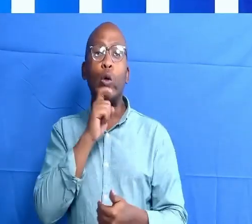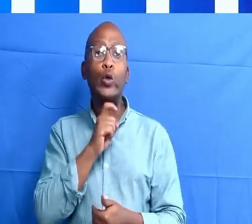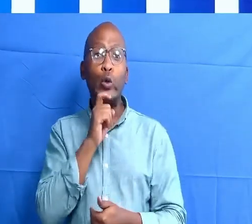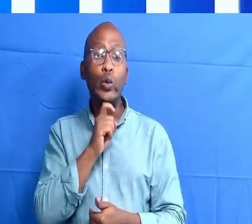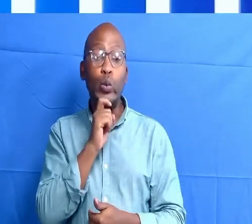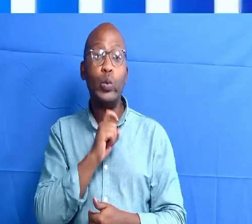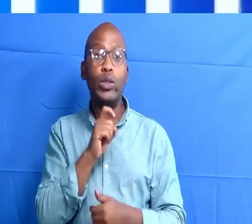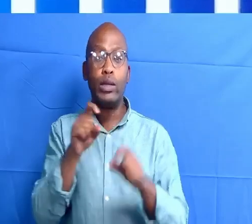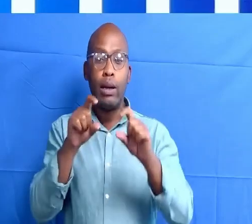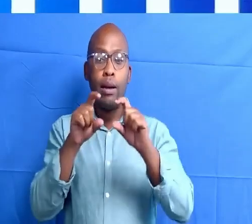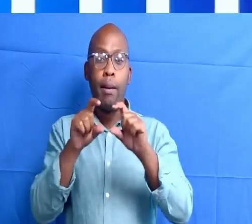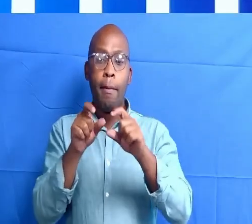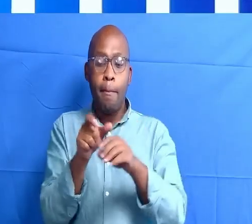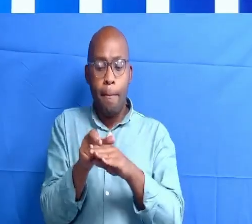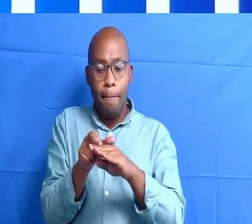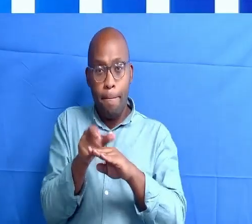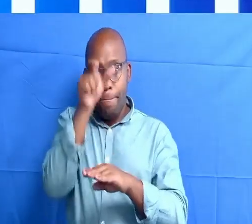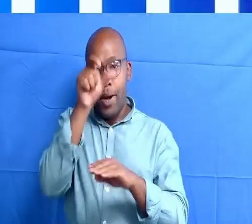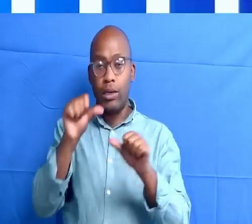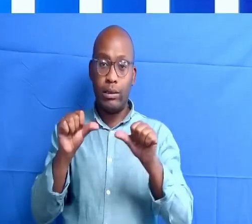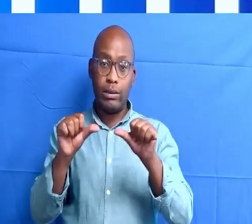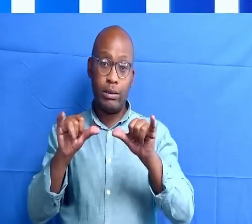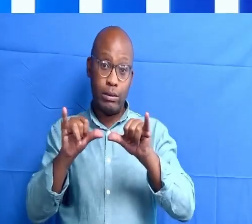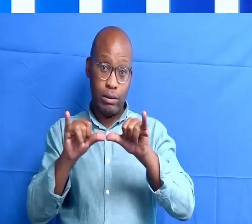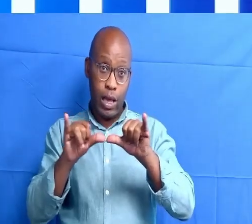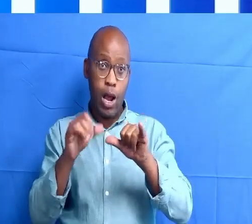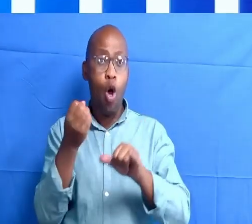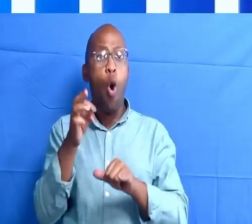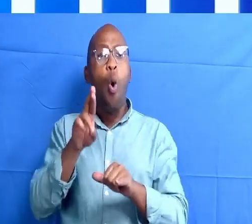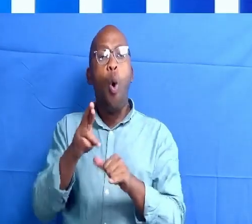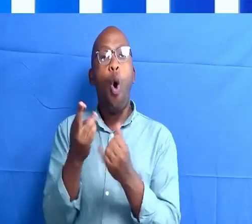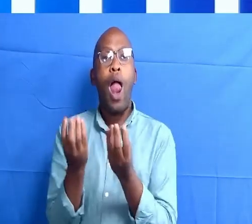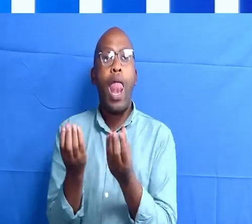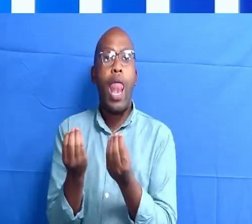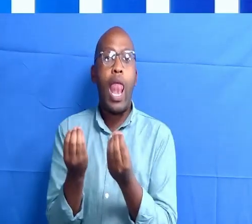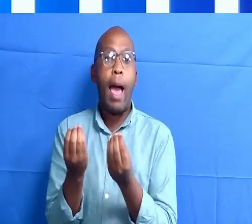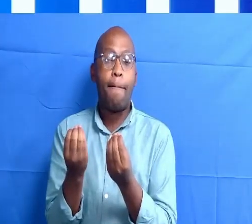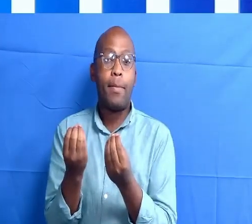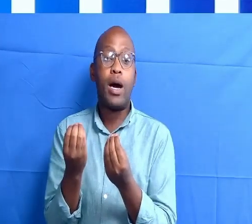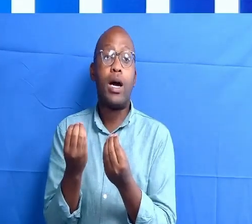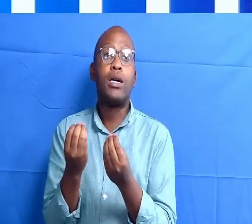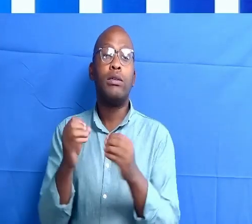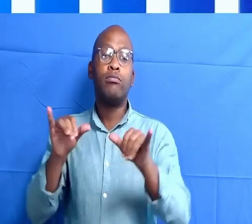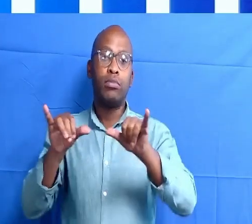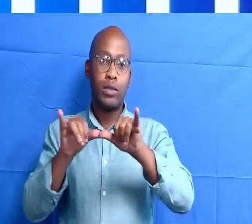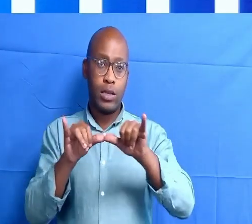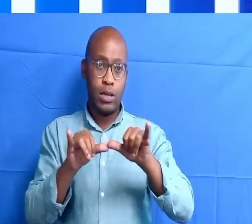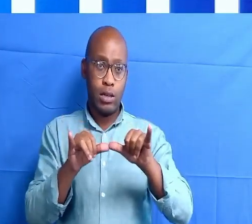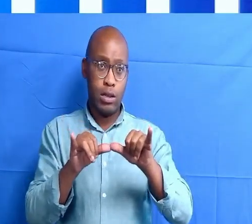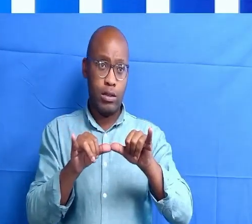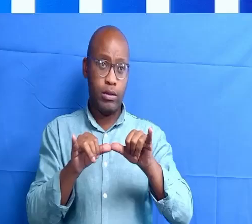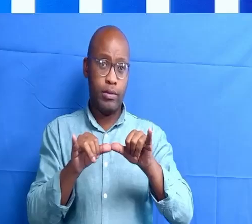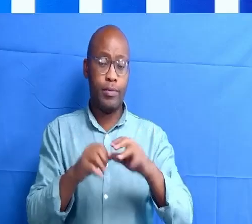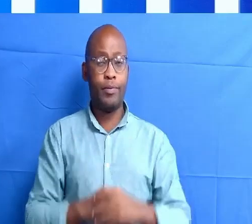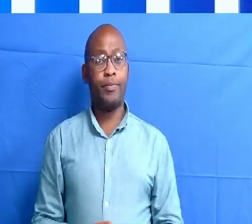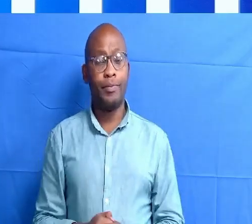the numerical scale. Correctly interpret the question relating to the strip